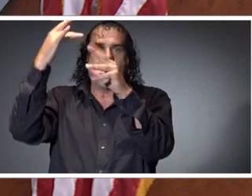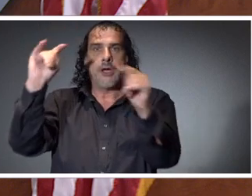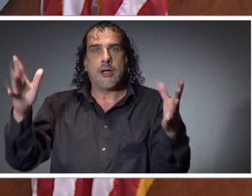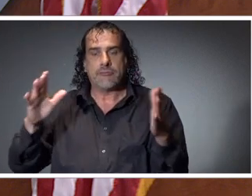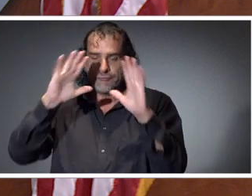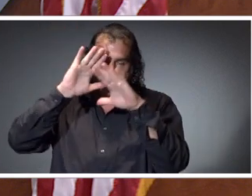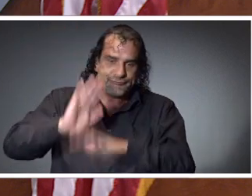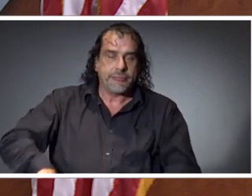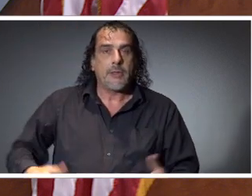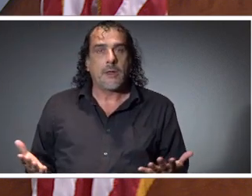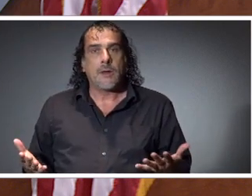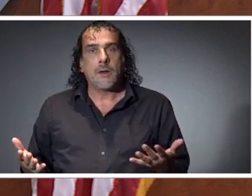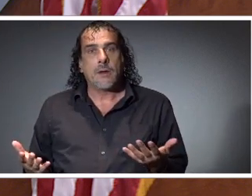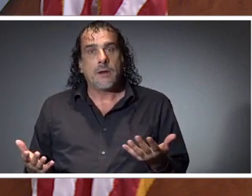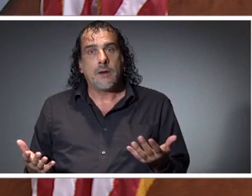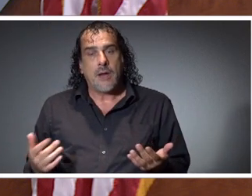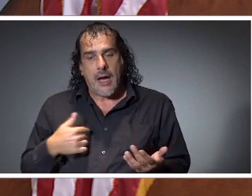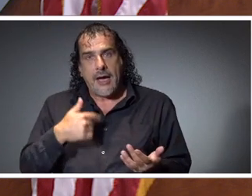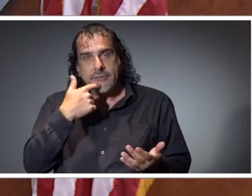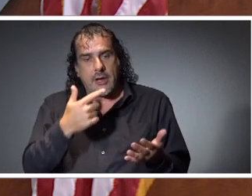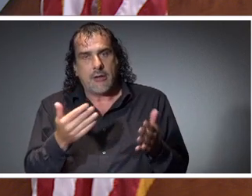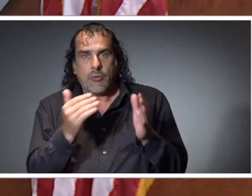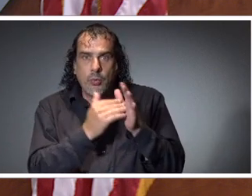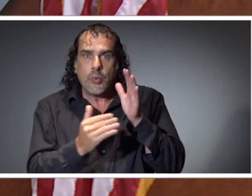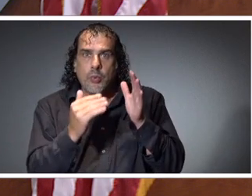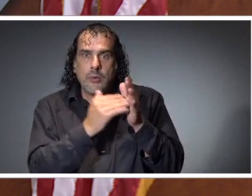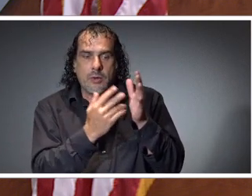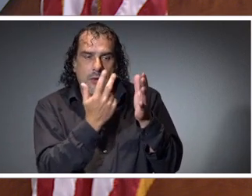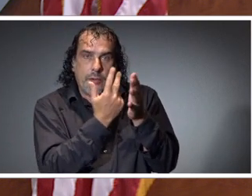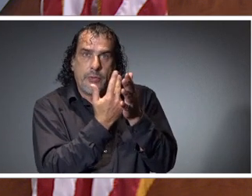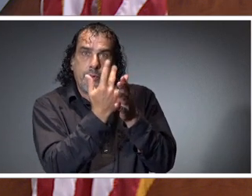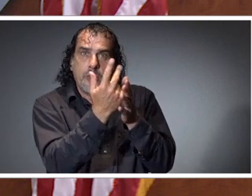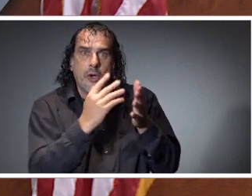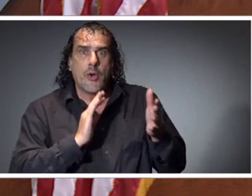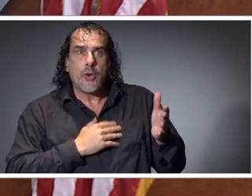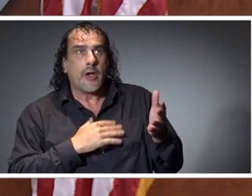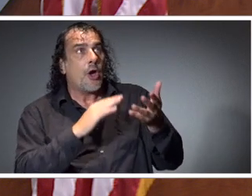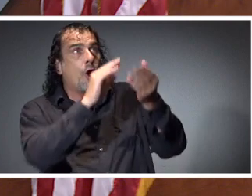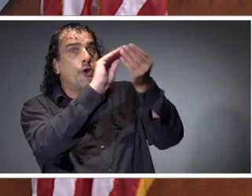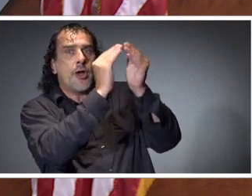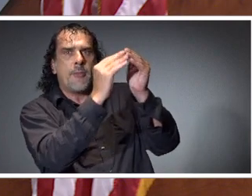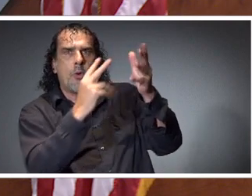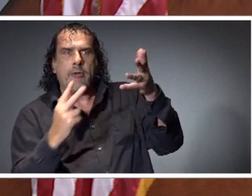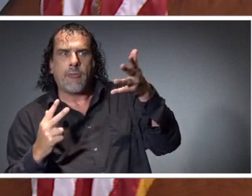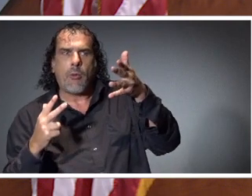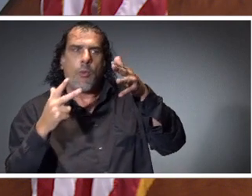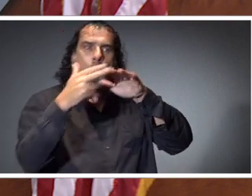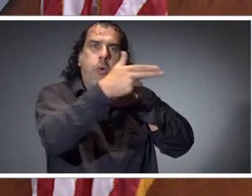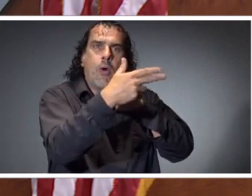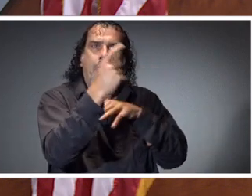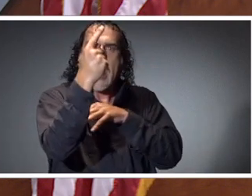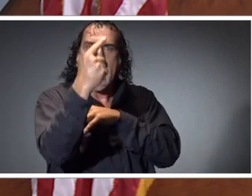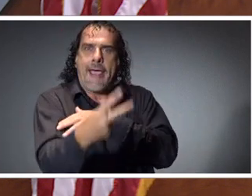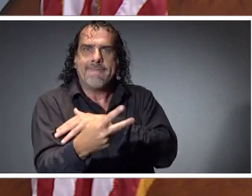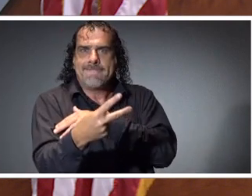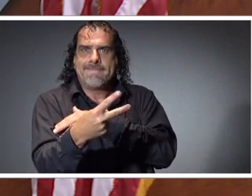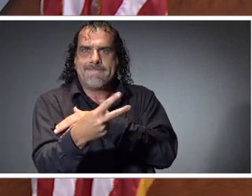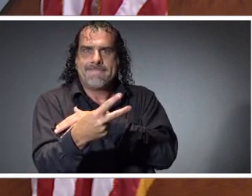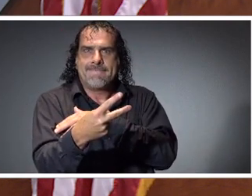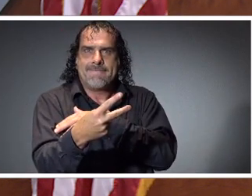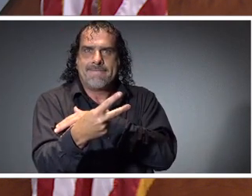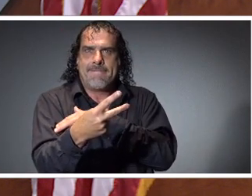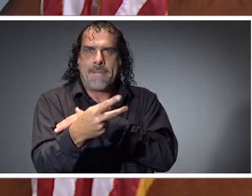over the last 3 weeks, we have basically cut our numbers in half. The decision we have to make today